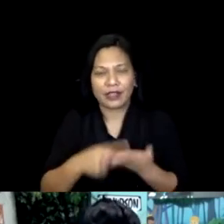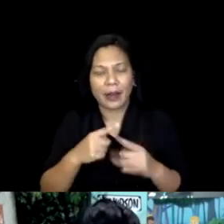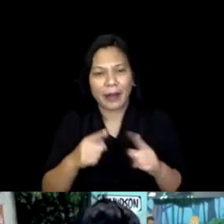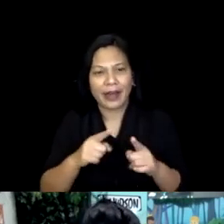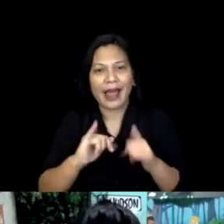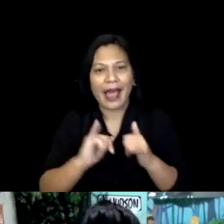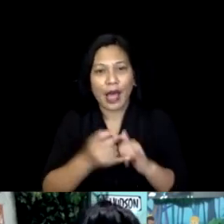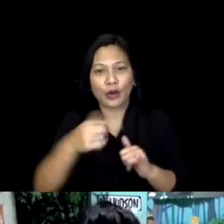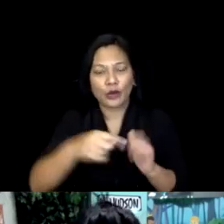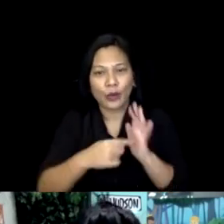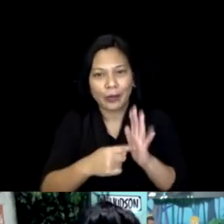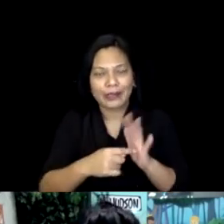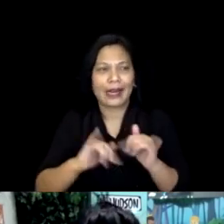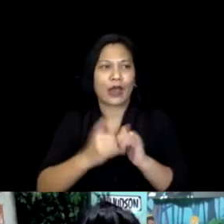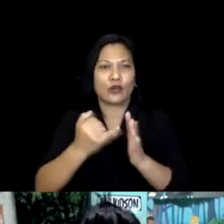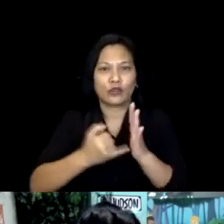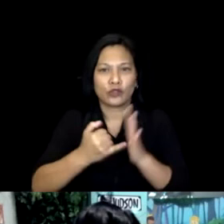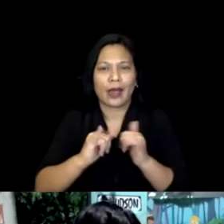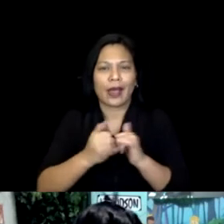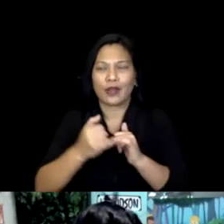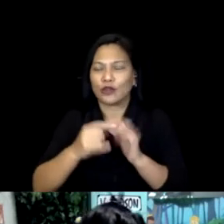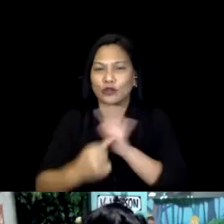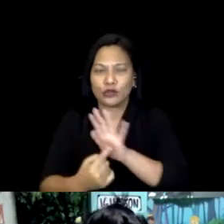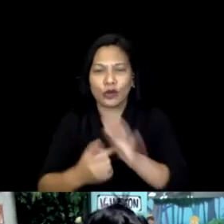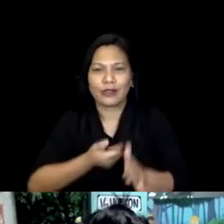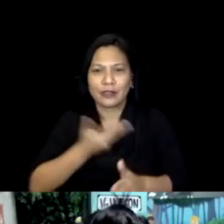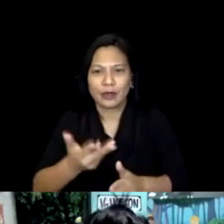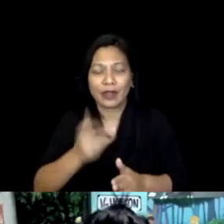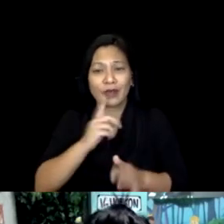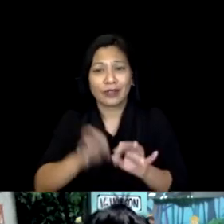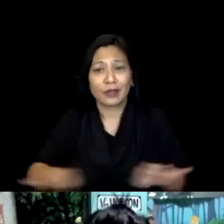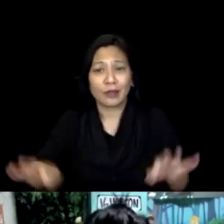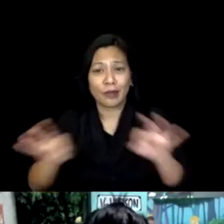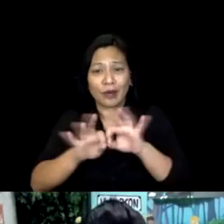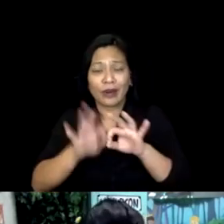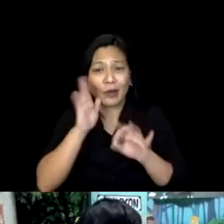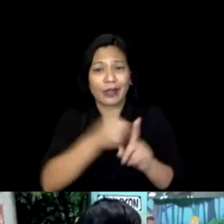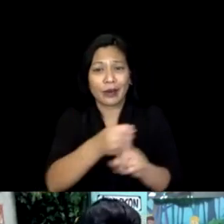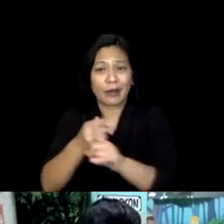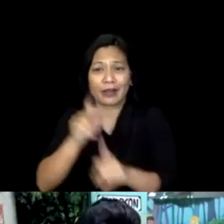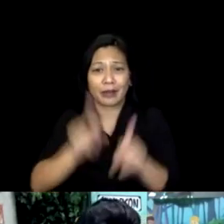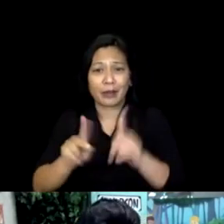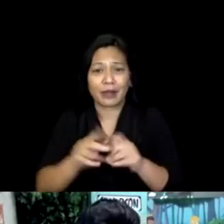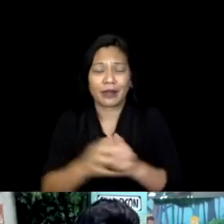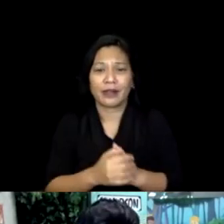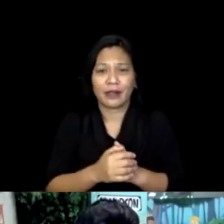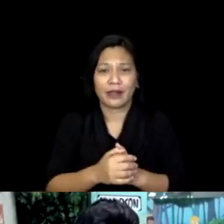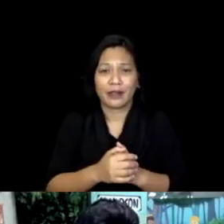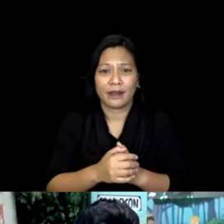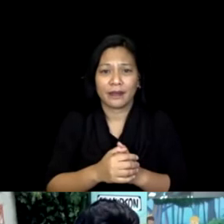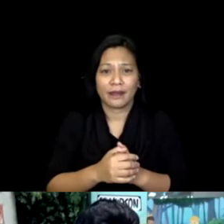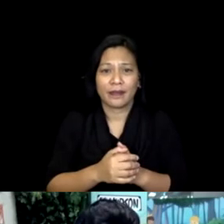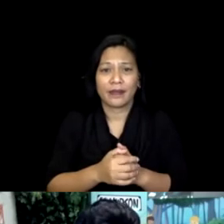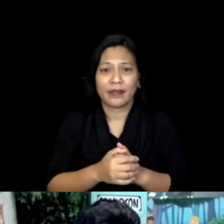you say matter all the time. People hear them. I'm going to start Yes. going to some of the audience questions,